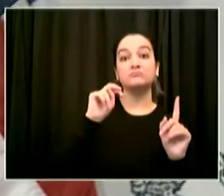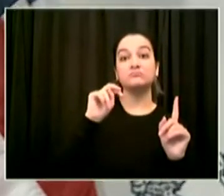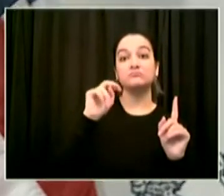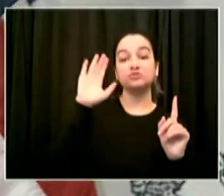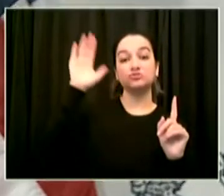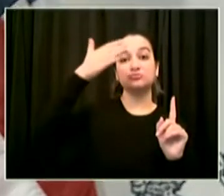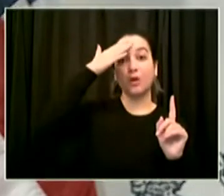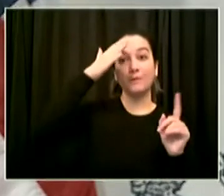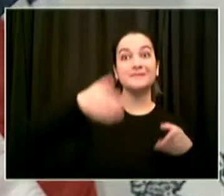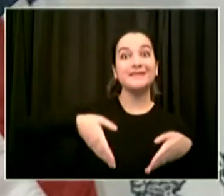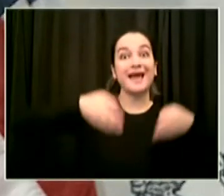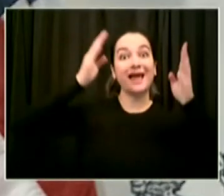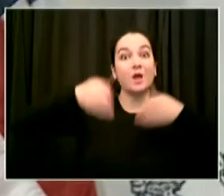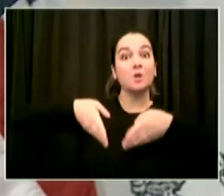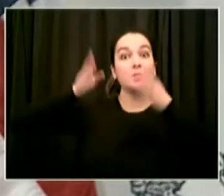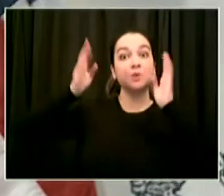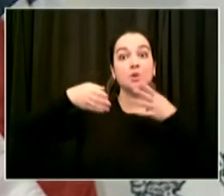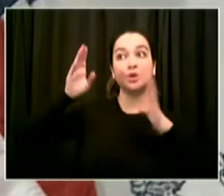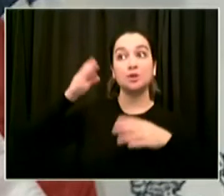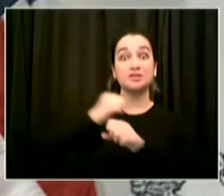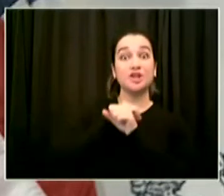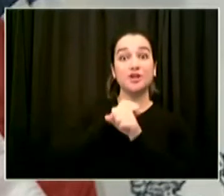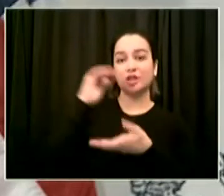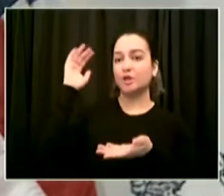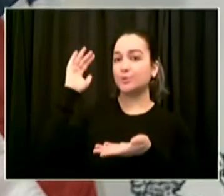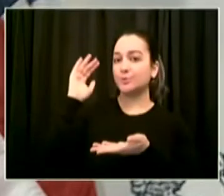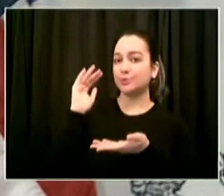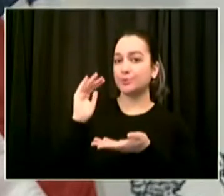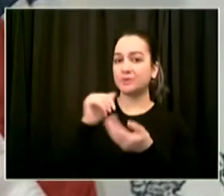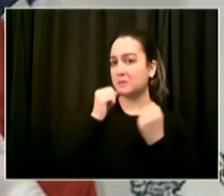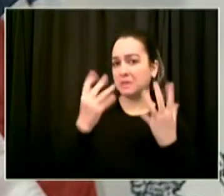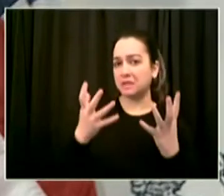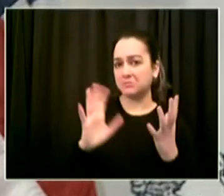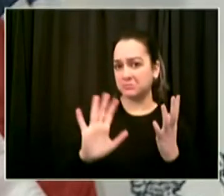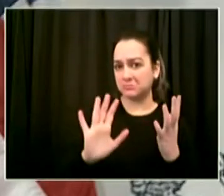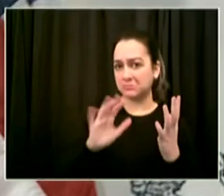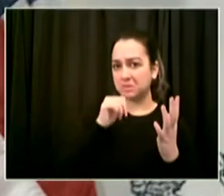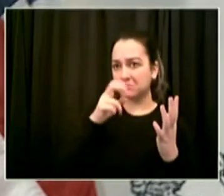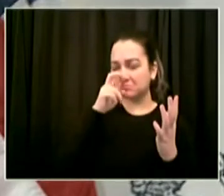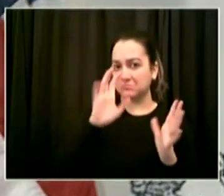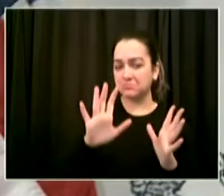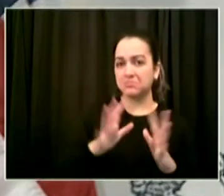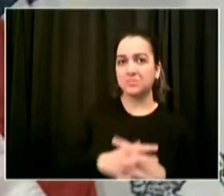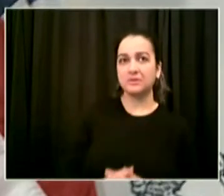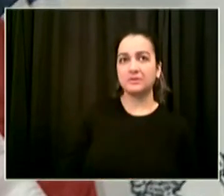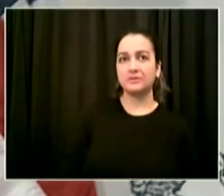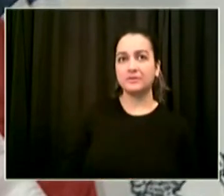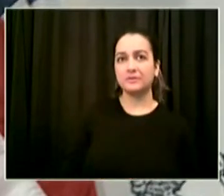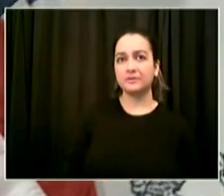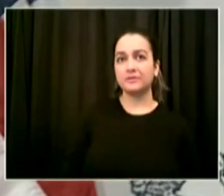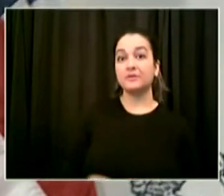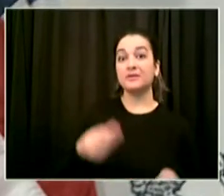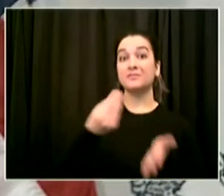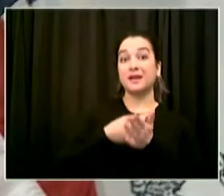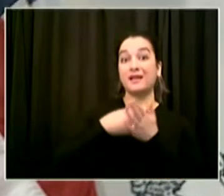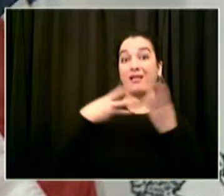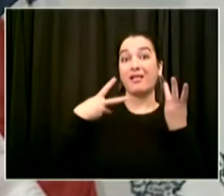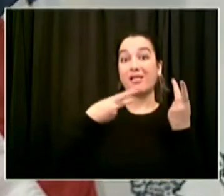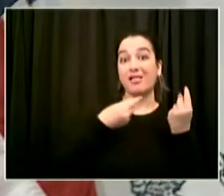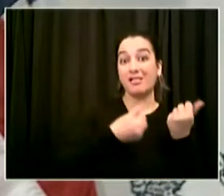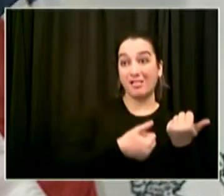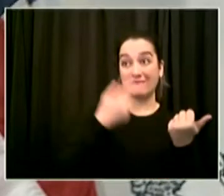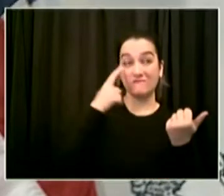So it's much less extensive. The costs, security, we did get an agreement with the administration,